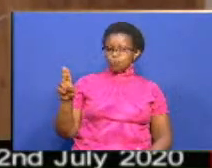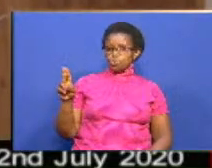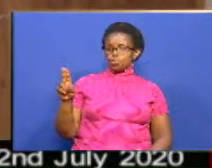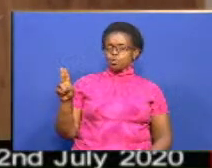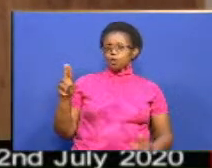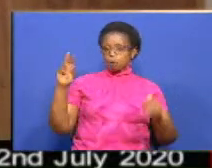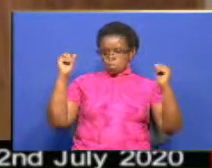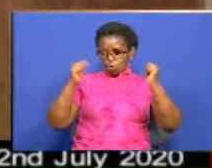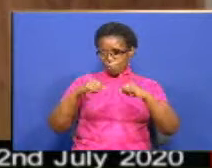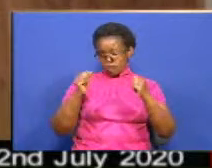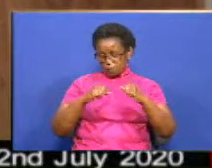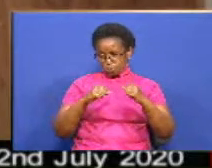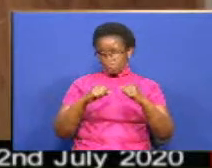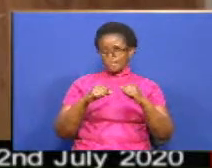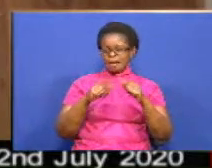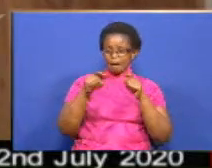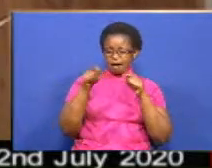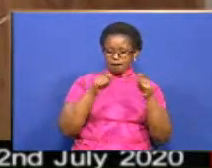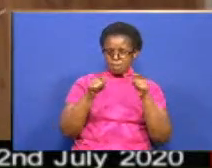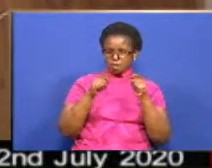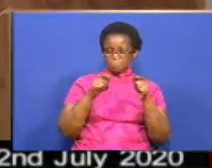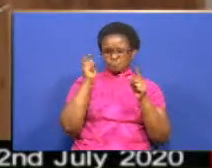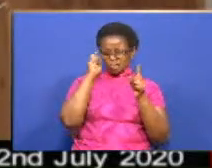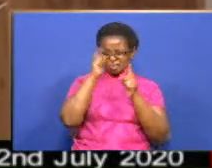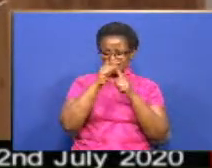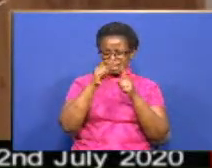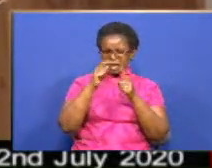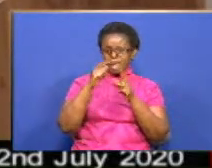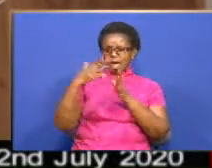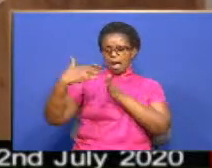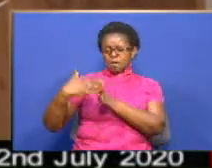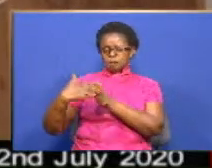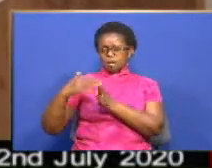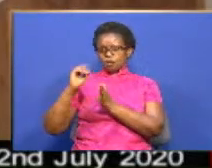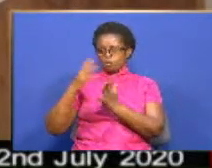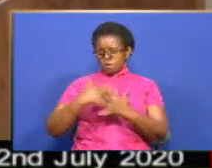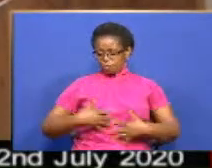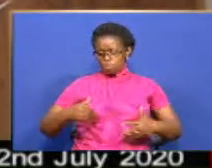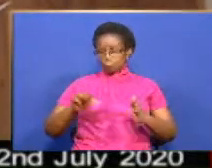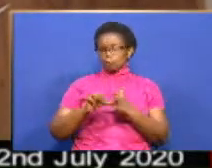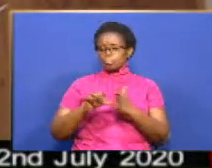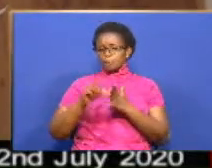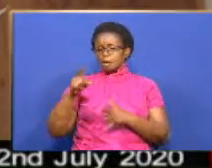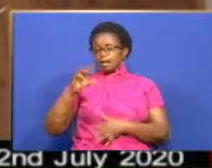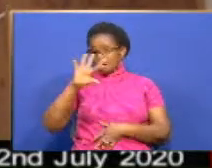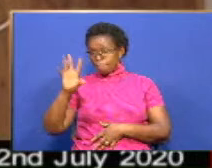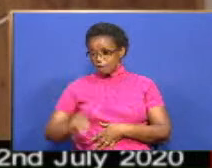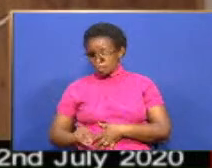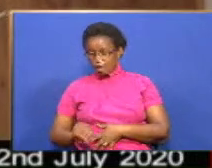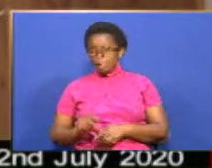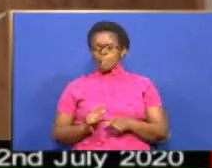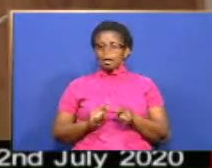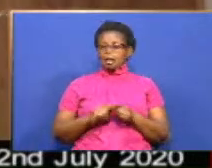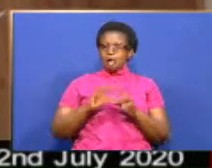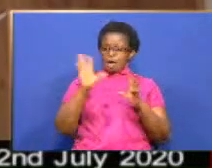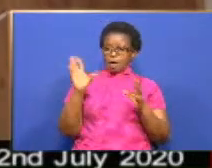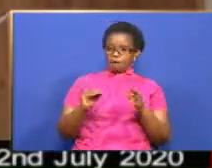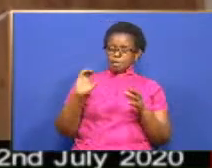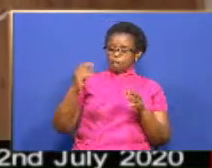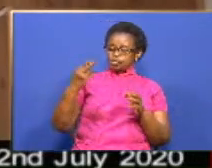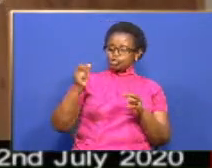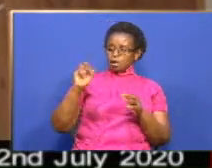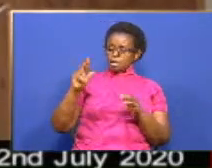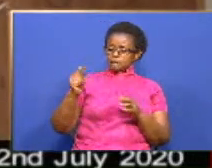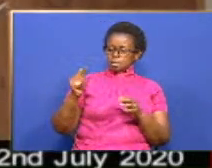Convention governing the specific aspects of refugee problems in Africa, and the African Charter on Human